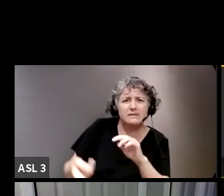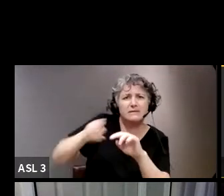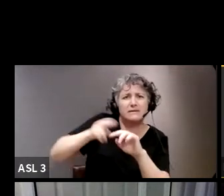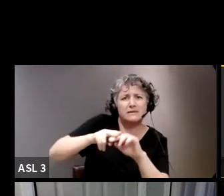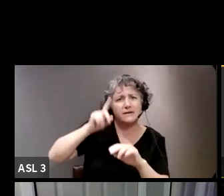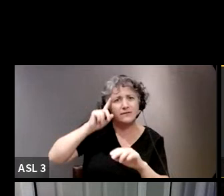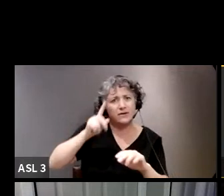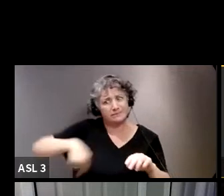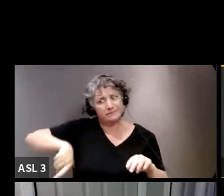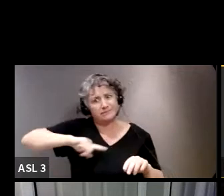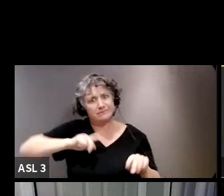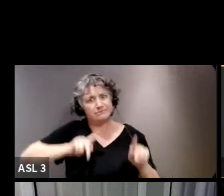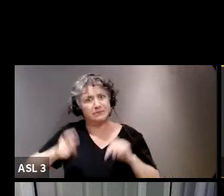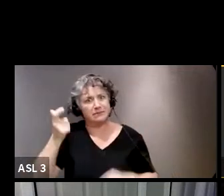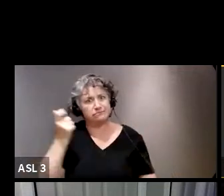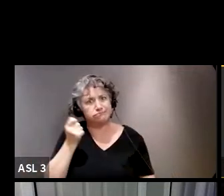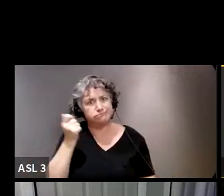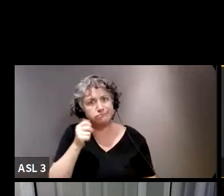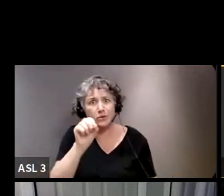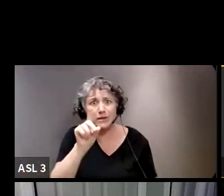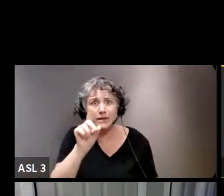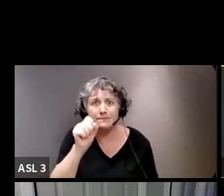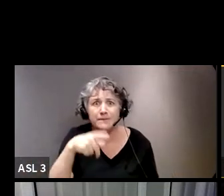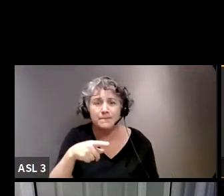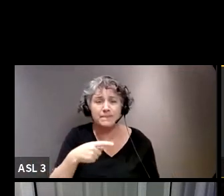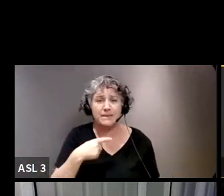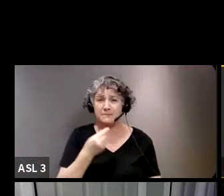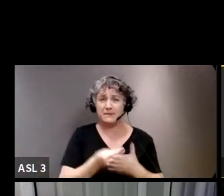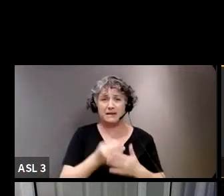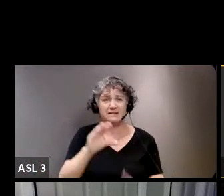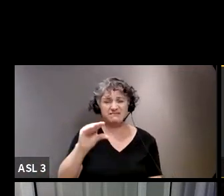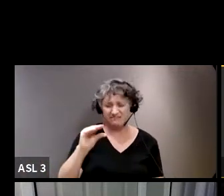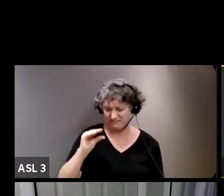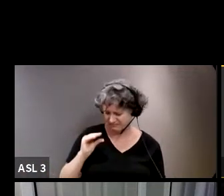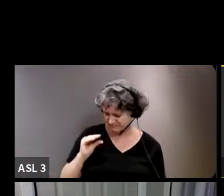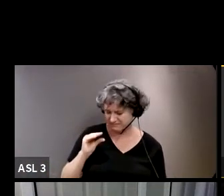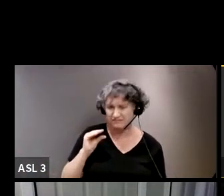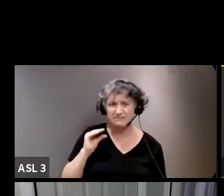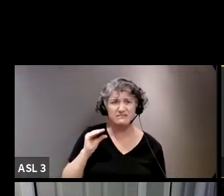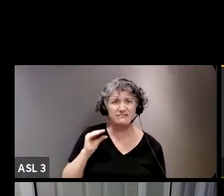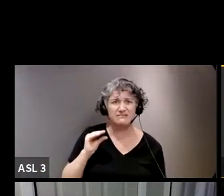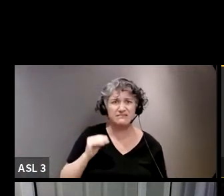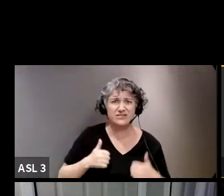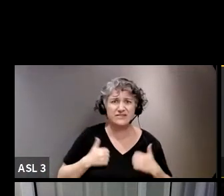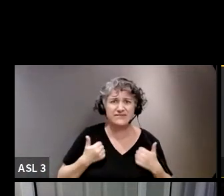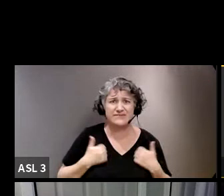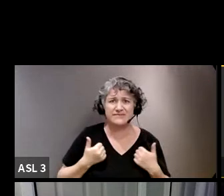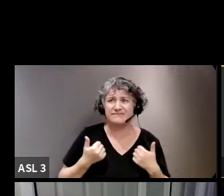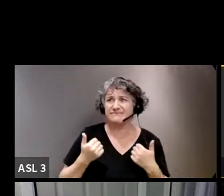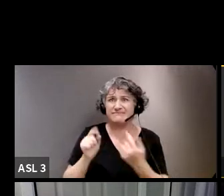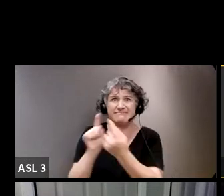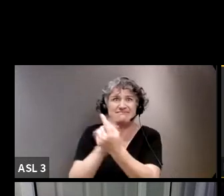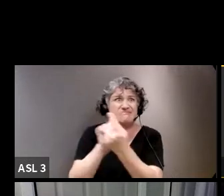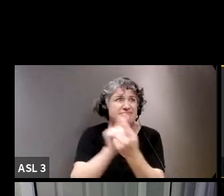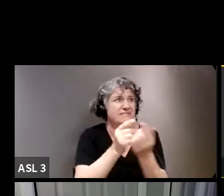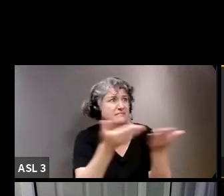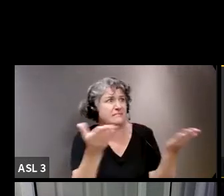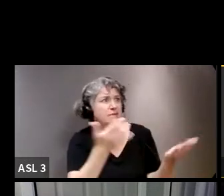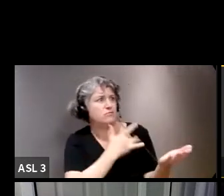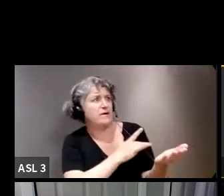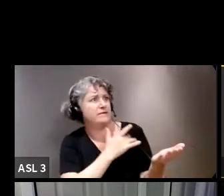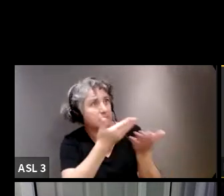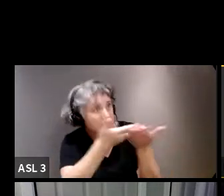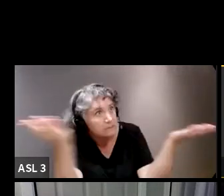on odsp i get so little money to live talk to your provincial counterparts and say hey